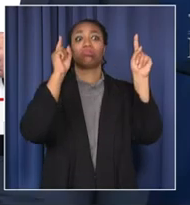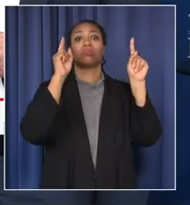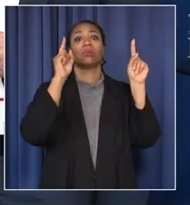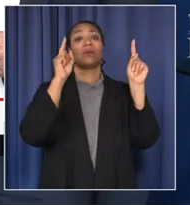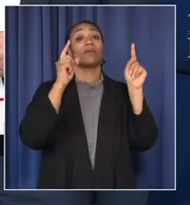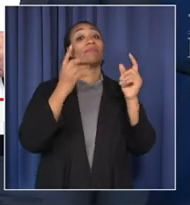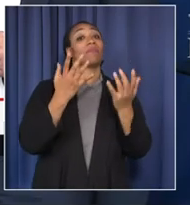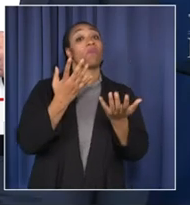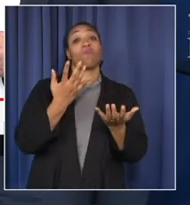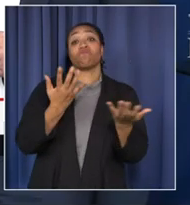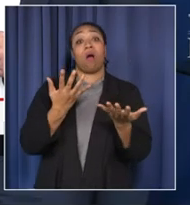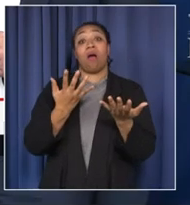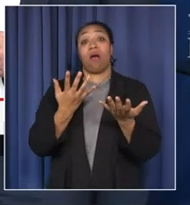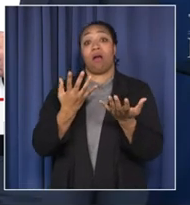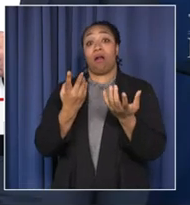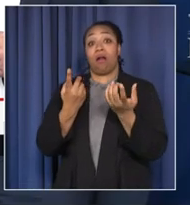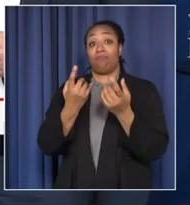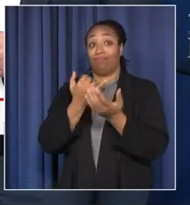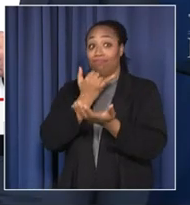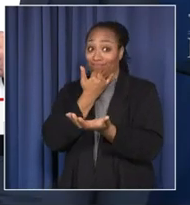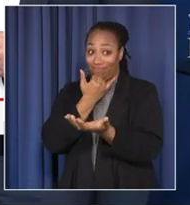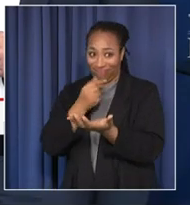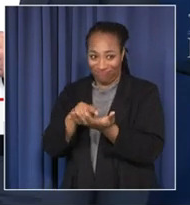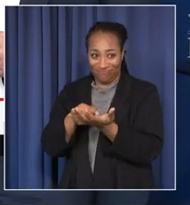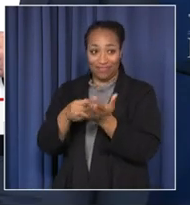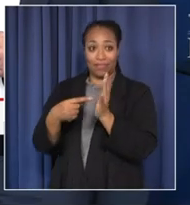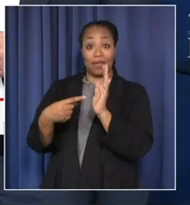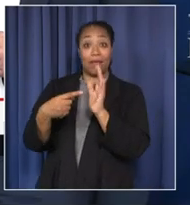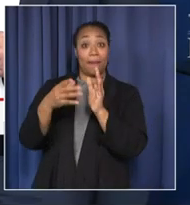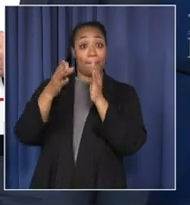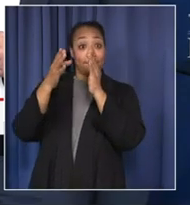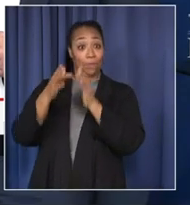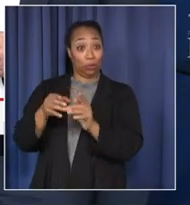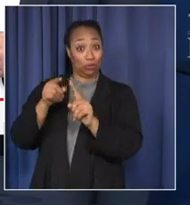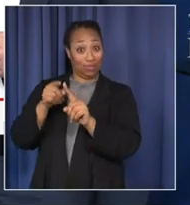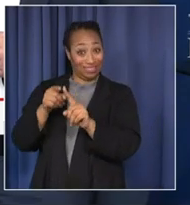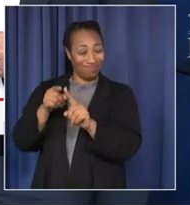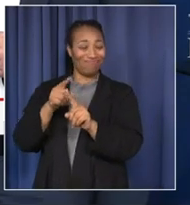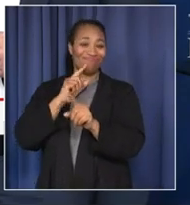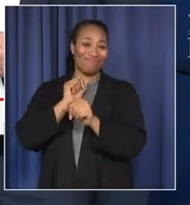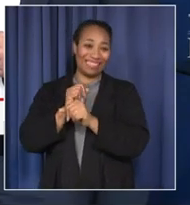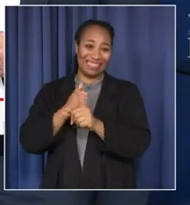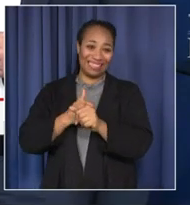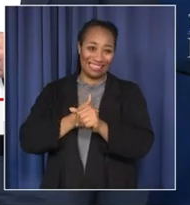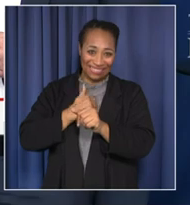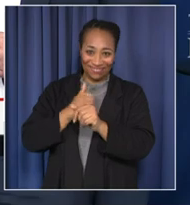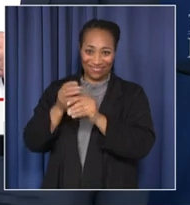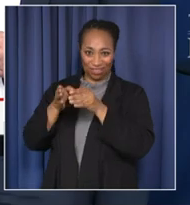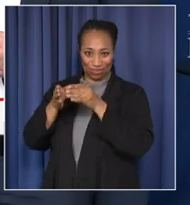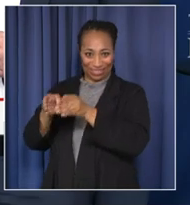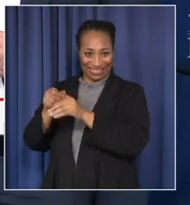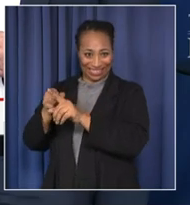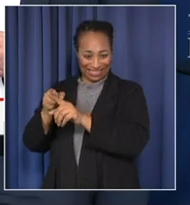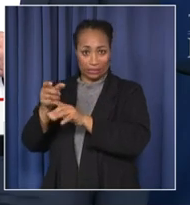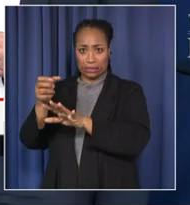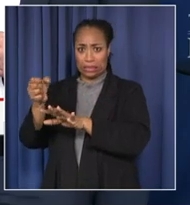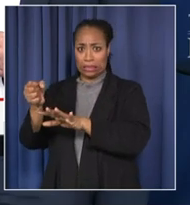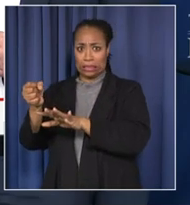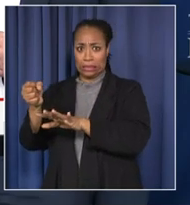can't take a person who was living on the street and just put them in a